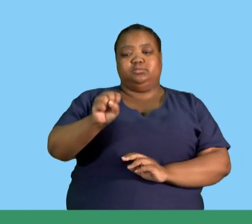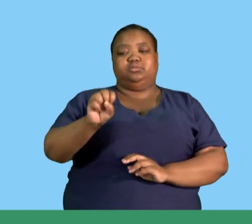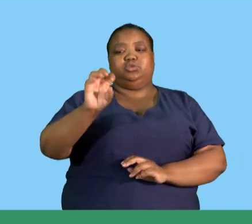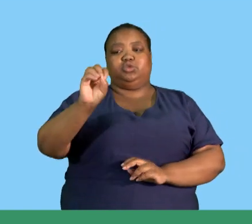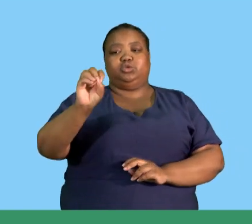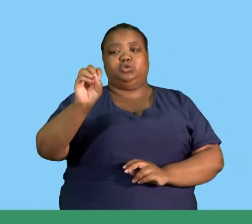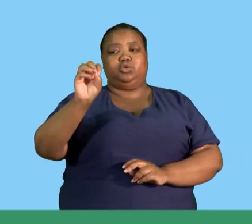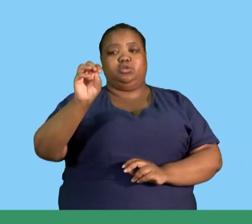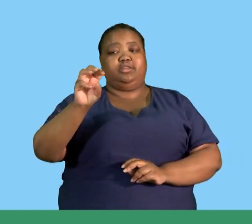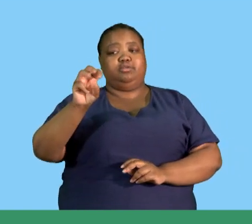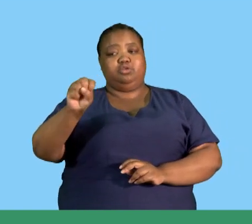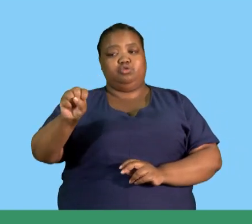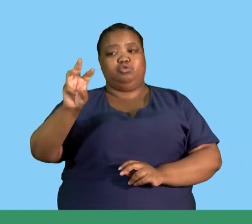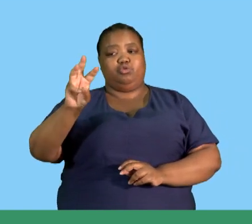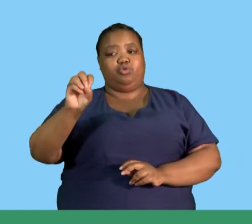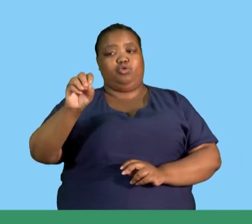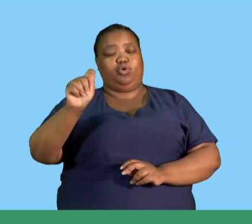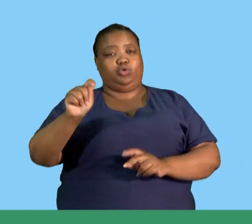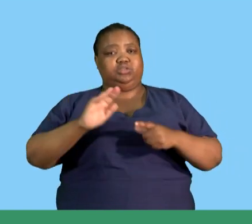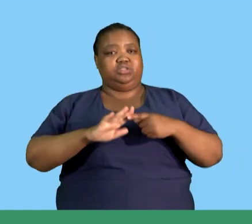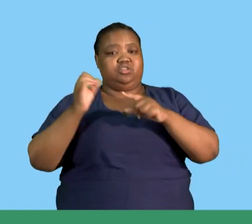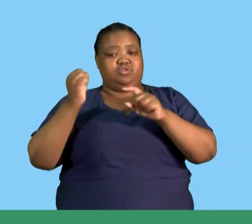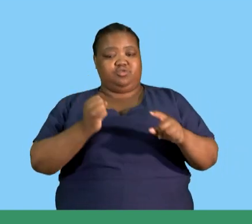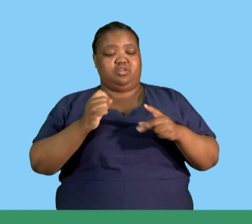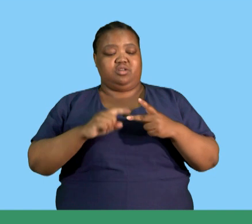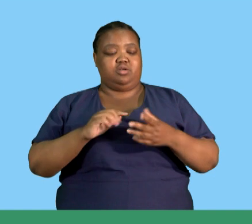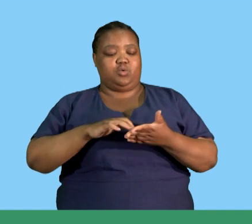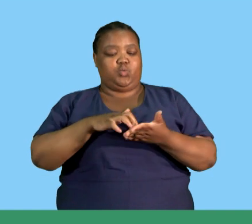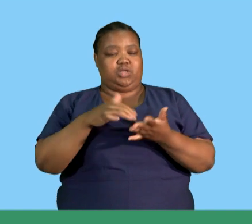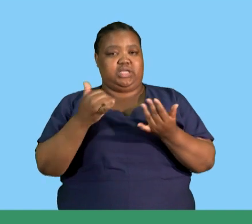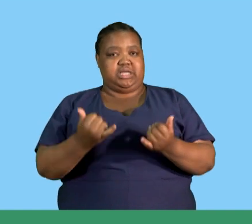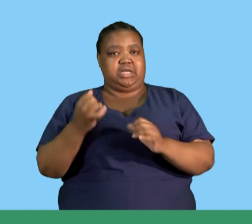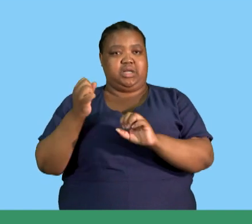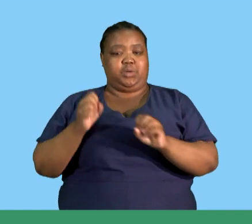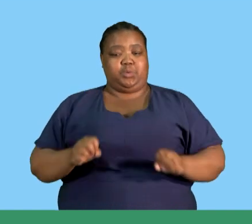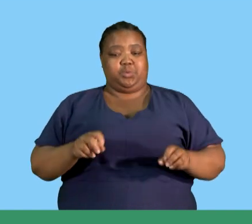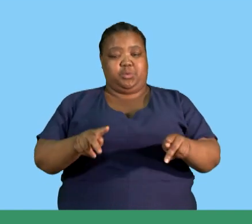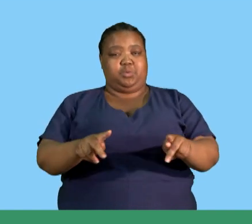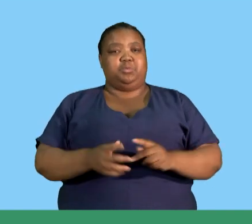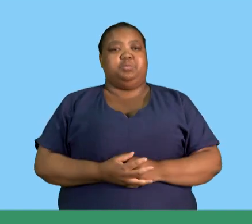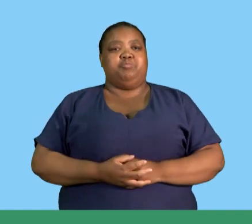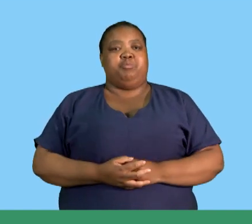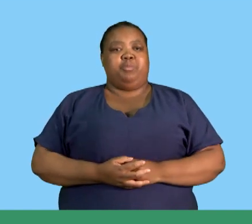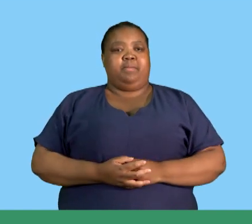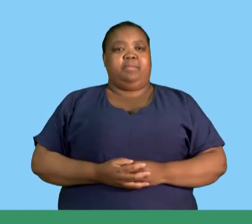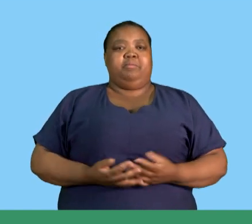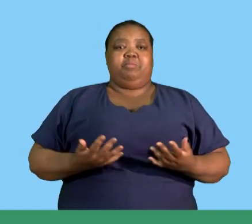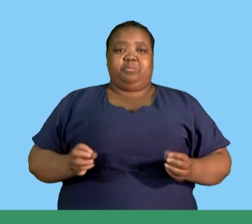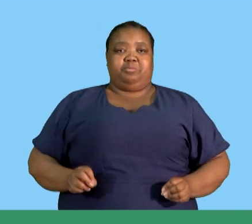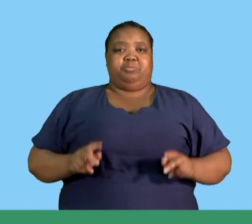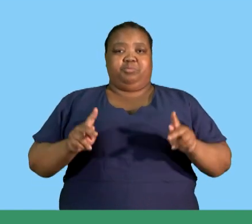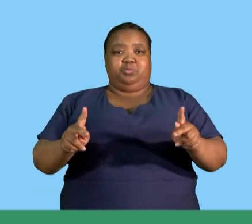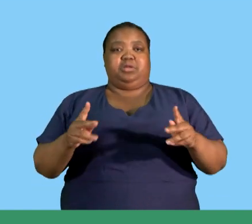Don't forget, SWOT is an acronym, strengths, weaknesses. Now we're doing the opportunities. Right, so what does it mean